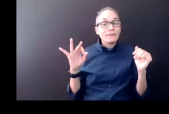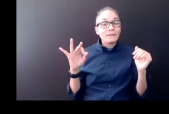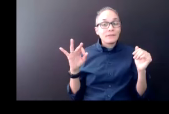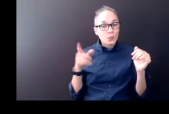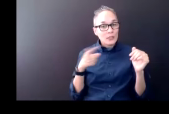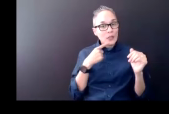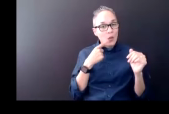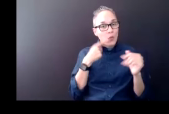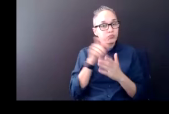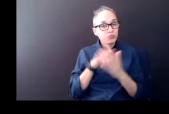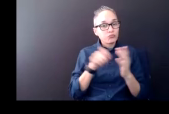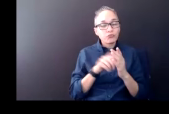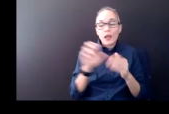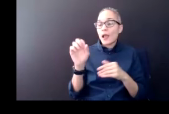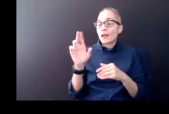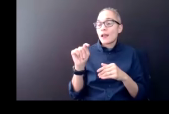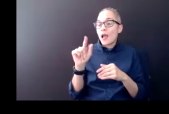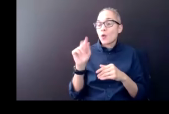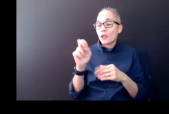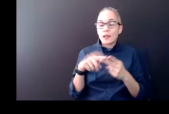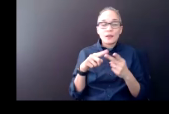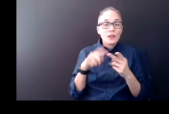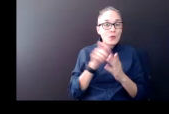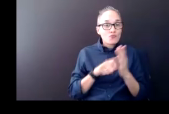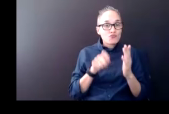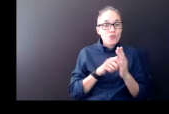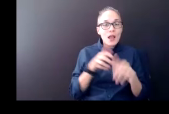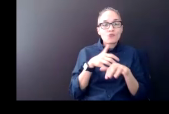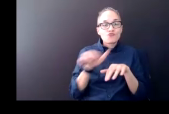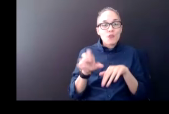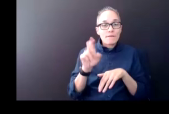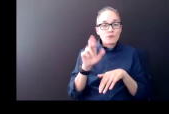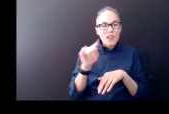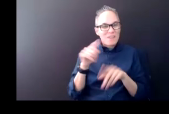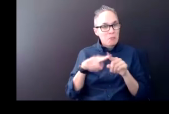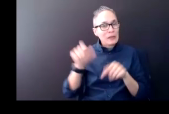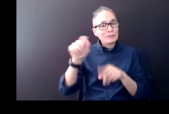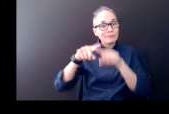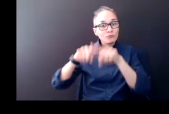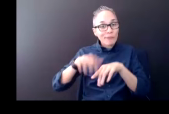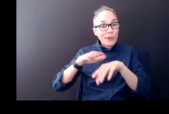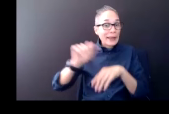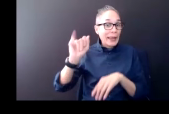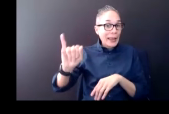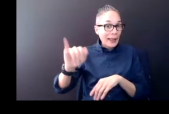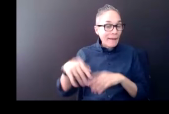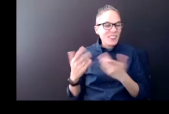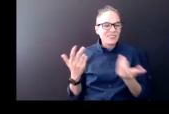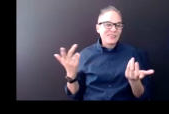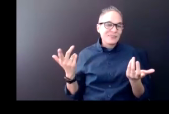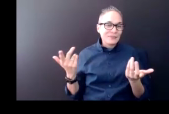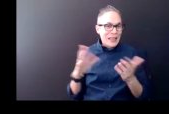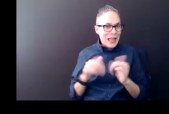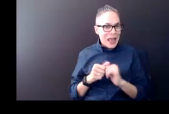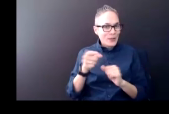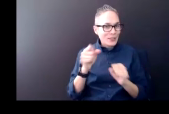an outline and then create a rough draft, if they're just having AI generate all those for you, how do